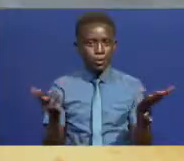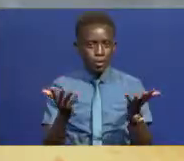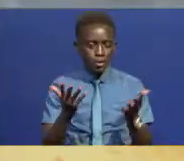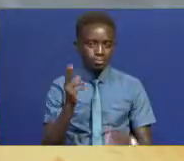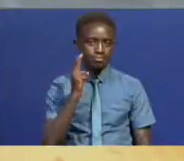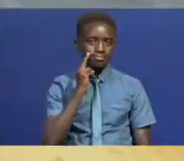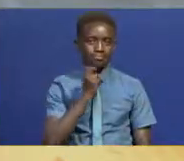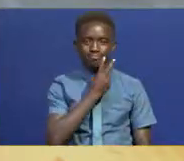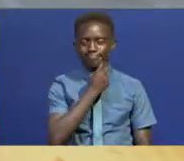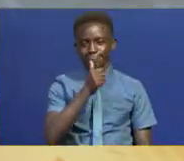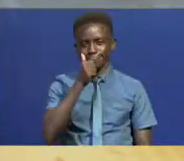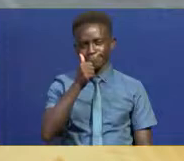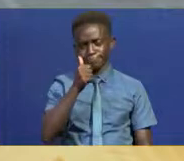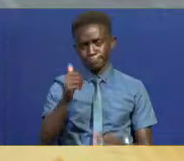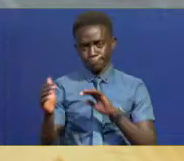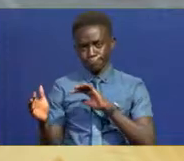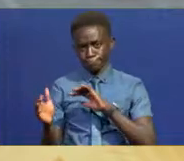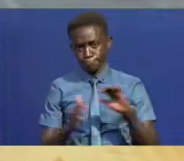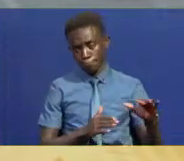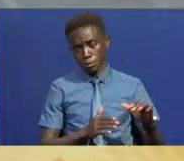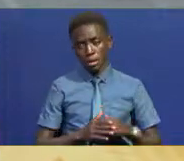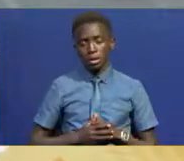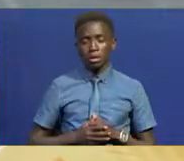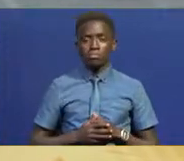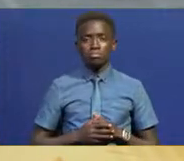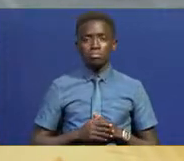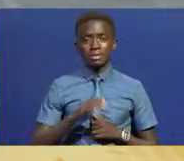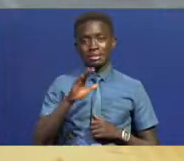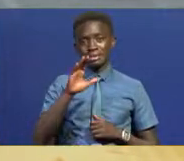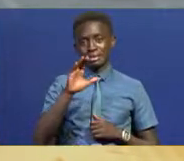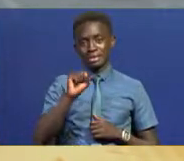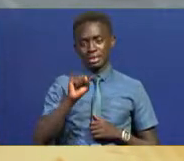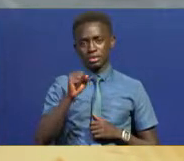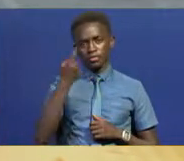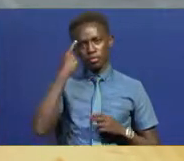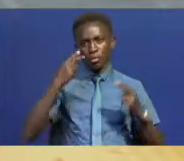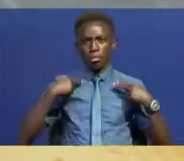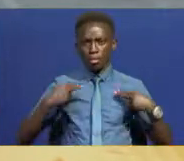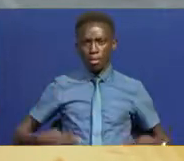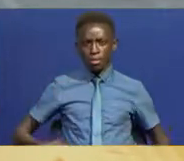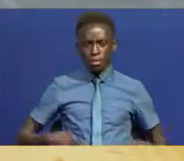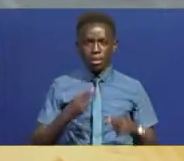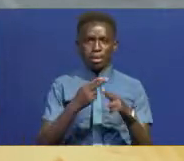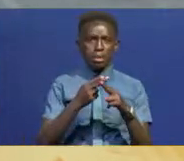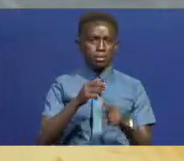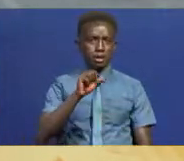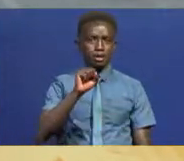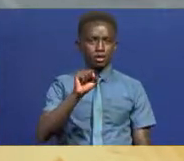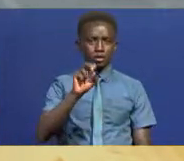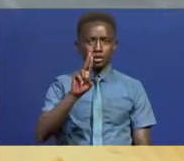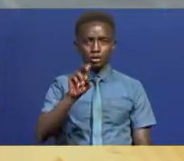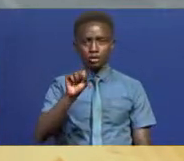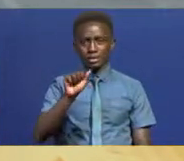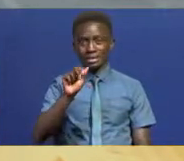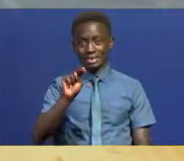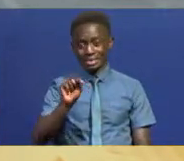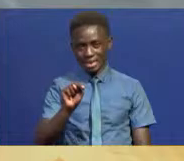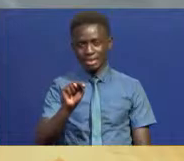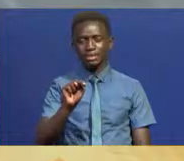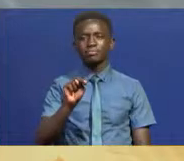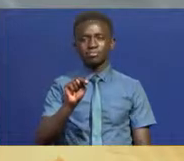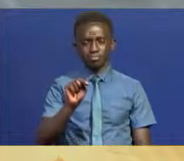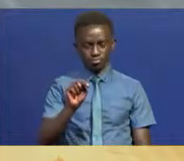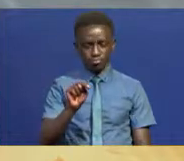the better part of the morning hours, the Cabinet Secretary for Health, Susan Akmicha, was taken to task amid